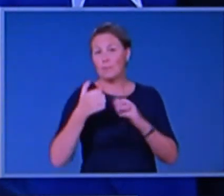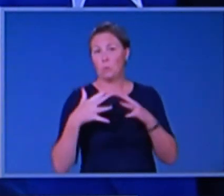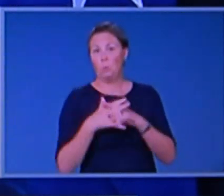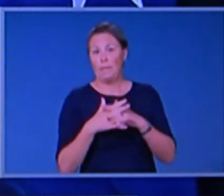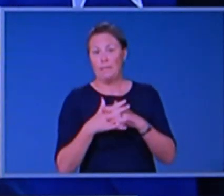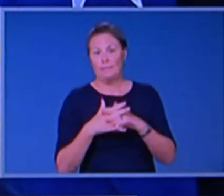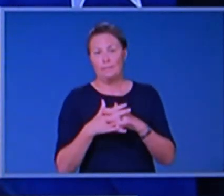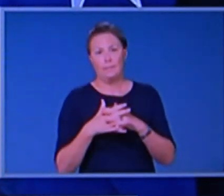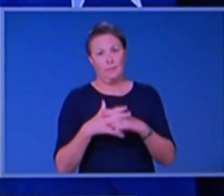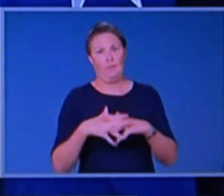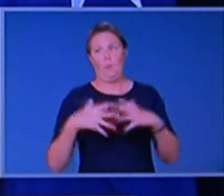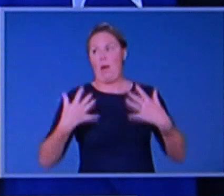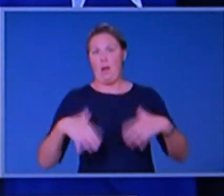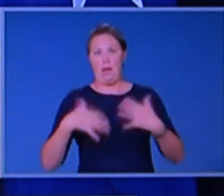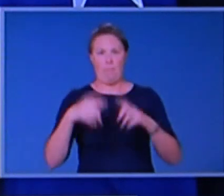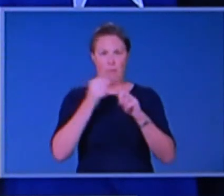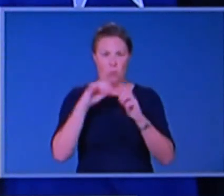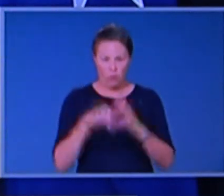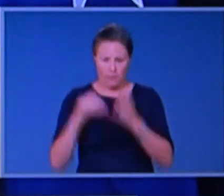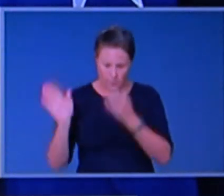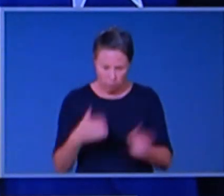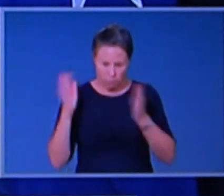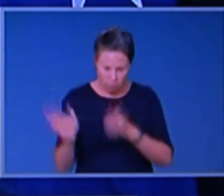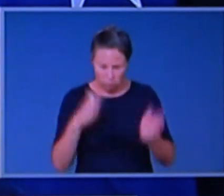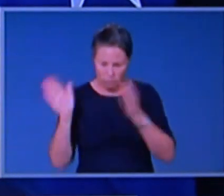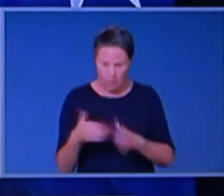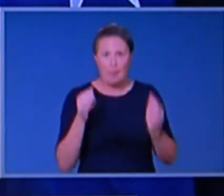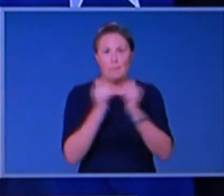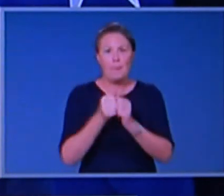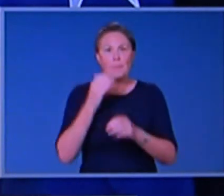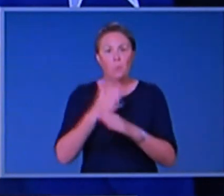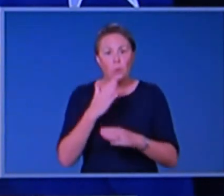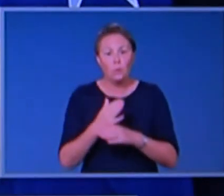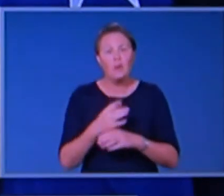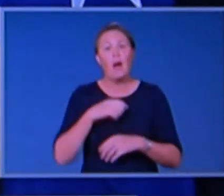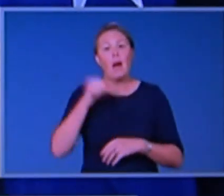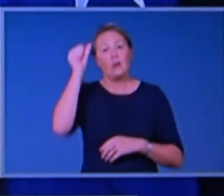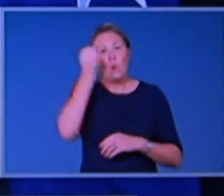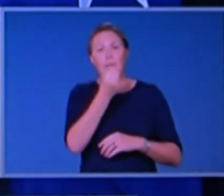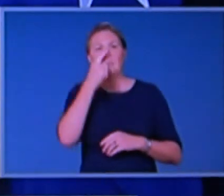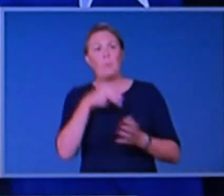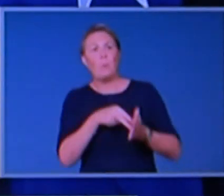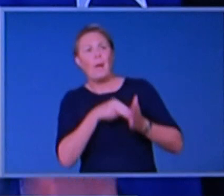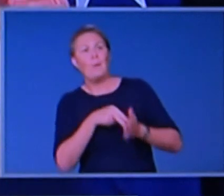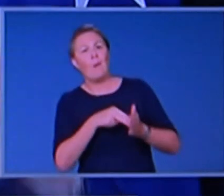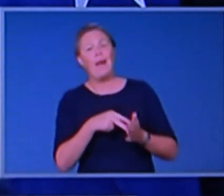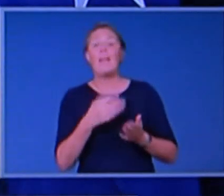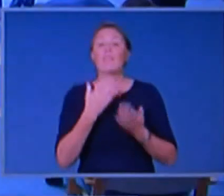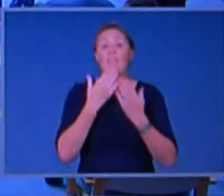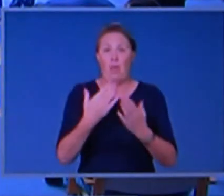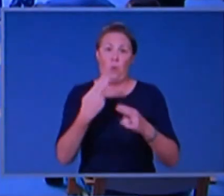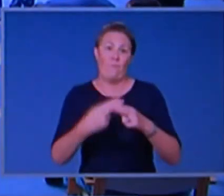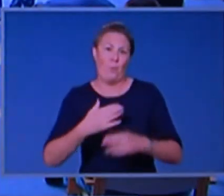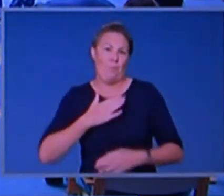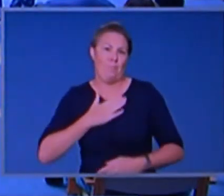effort on their part. And again, I thank those who've made claims and those who are still awaiting for their claims to be processed for their patients.